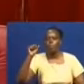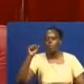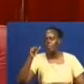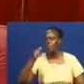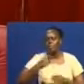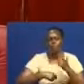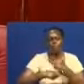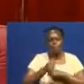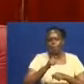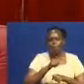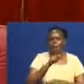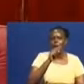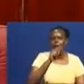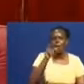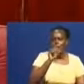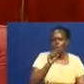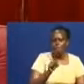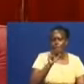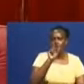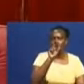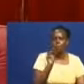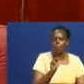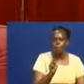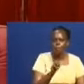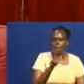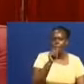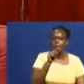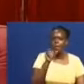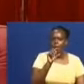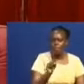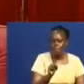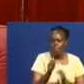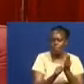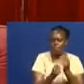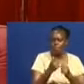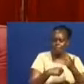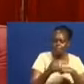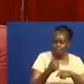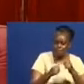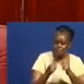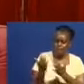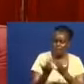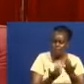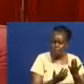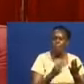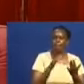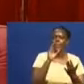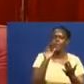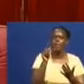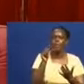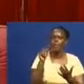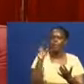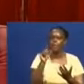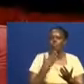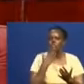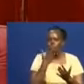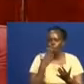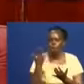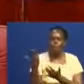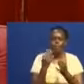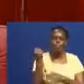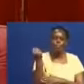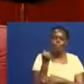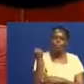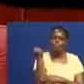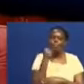buy 2 million tons, 2 million metric tons of maize. We come and sell. We bring 3 million metric tons of sugarcane.